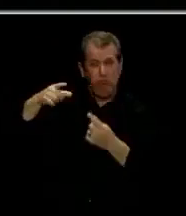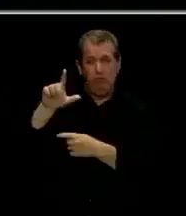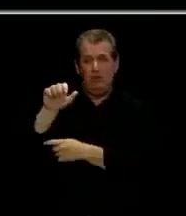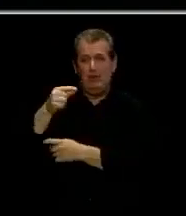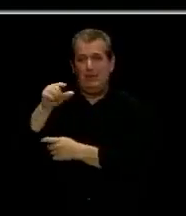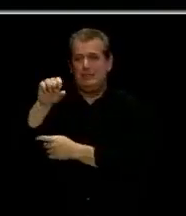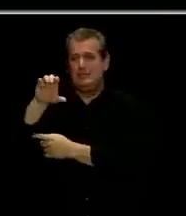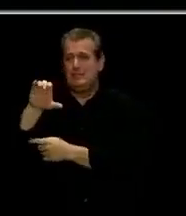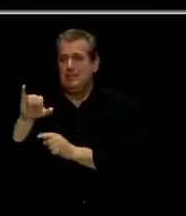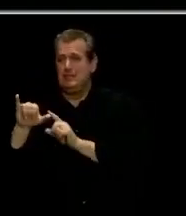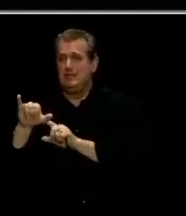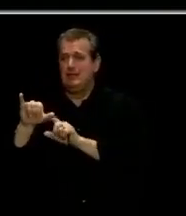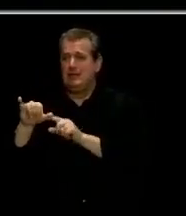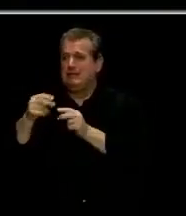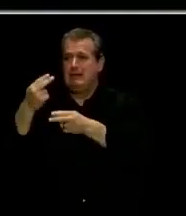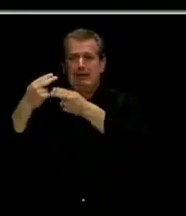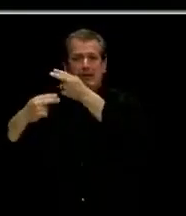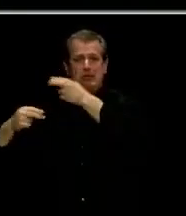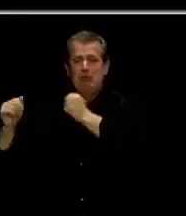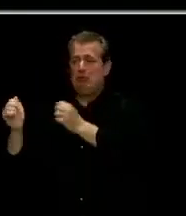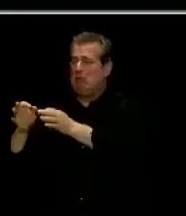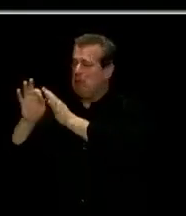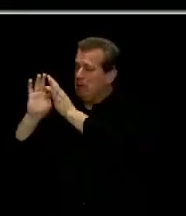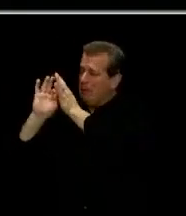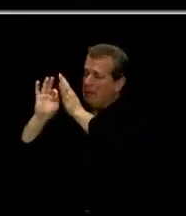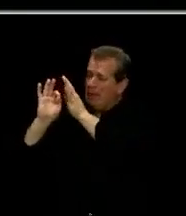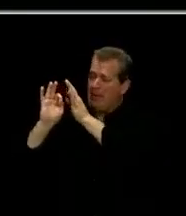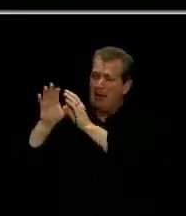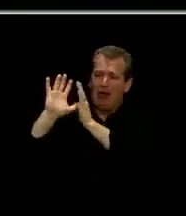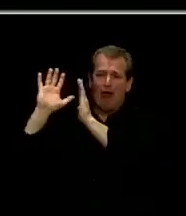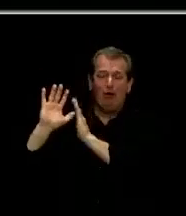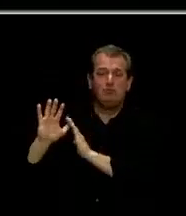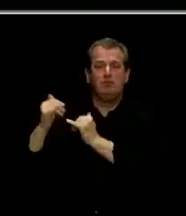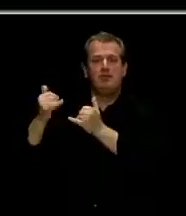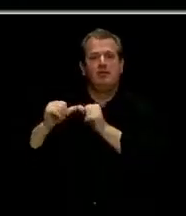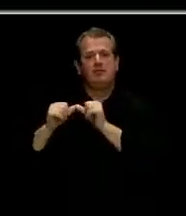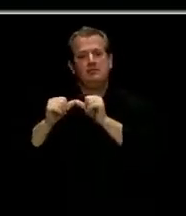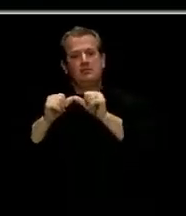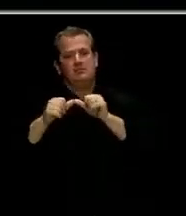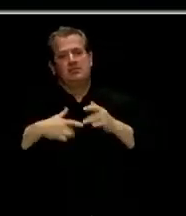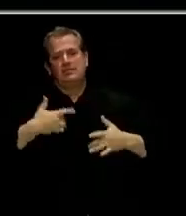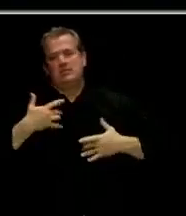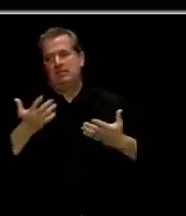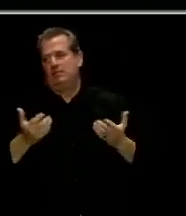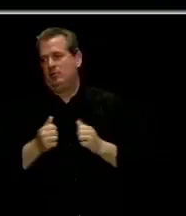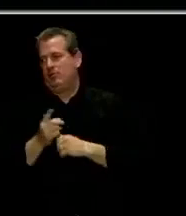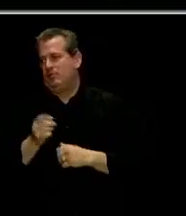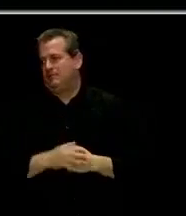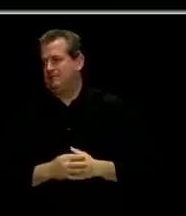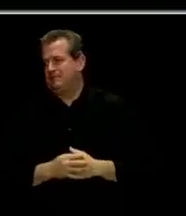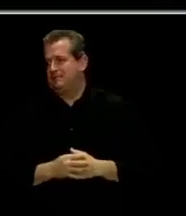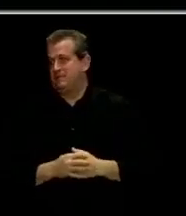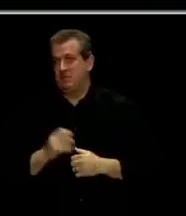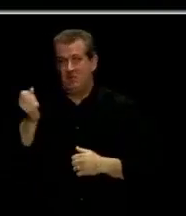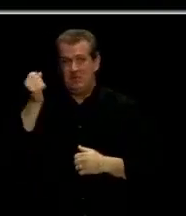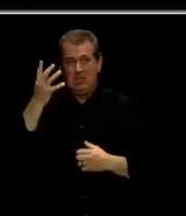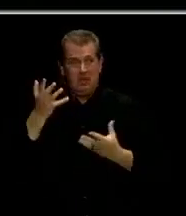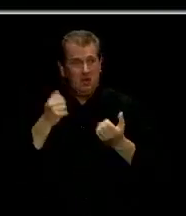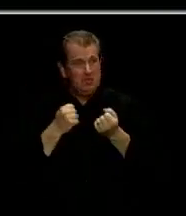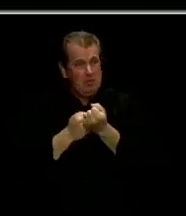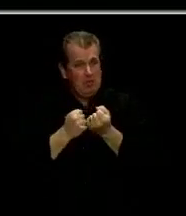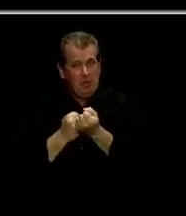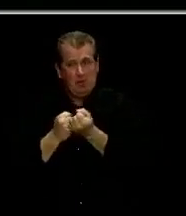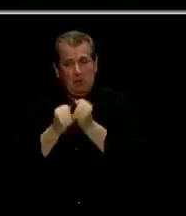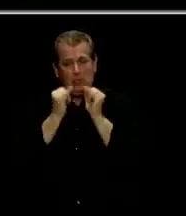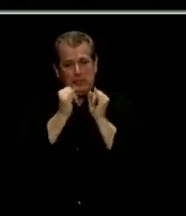Cafe. And it's just an honor and privilege to stand before you today and support individuals